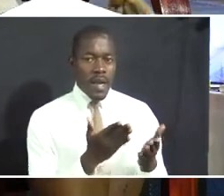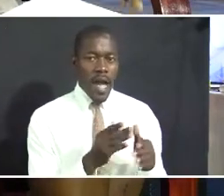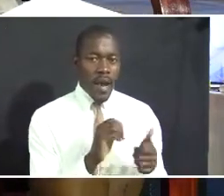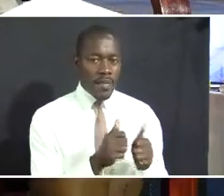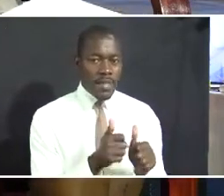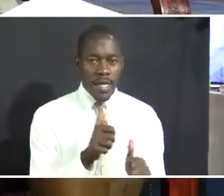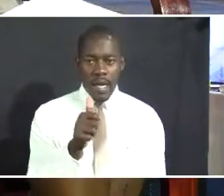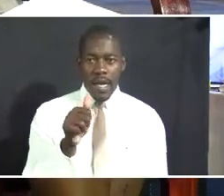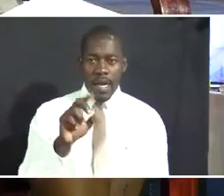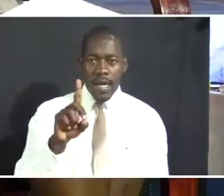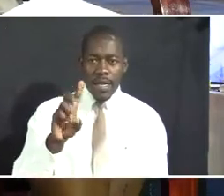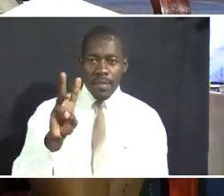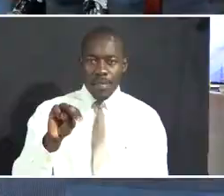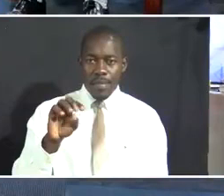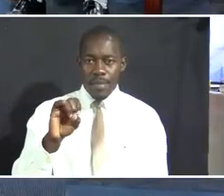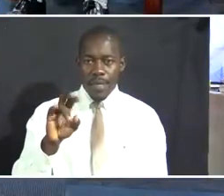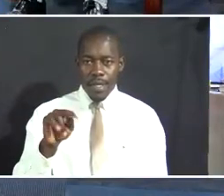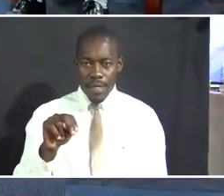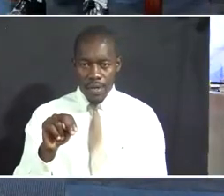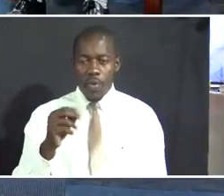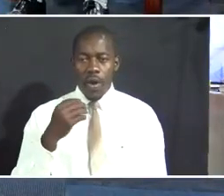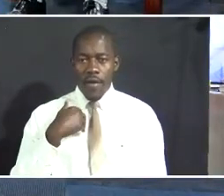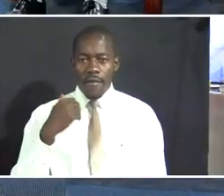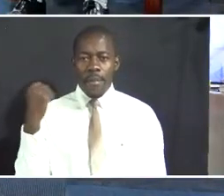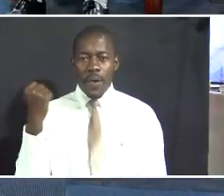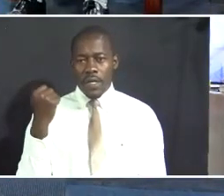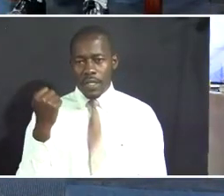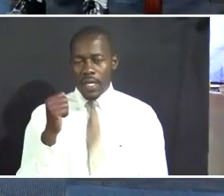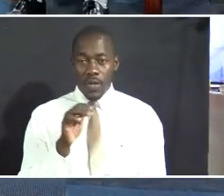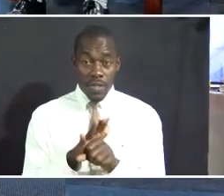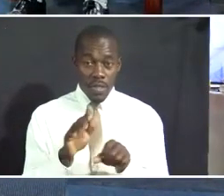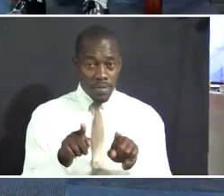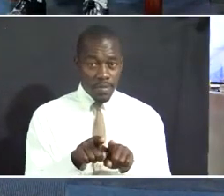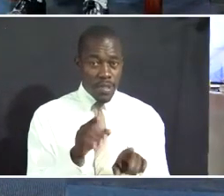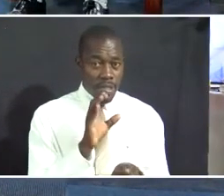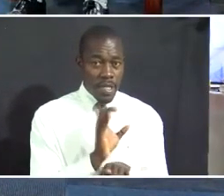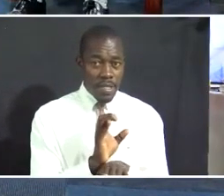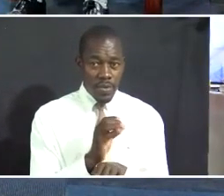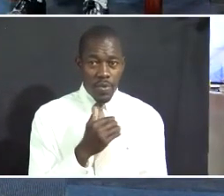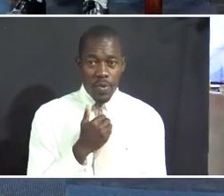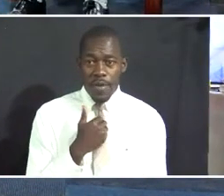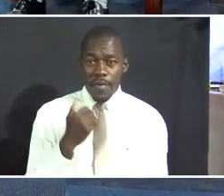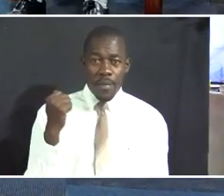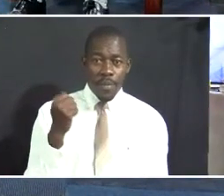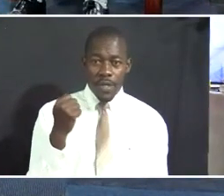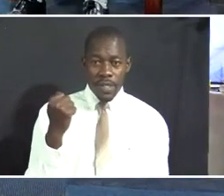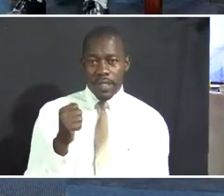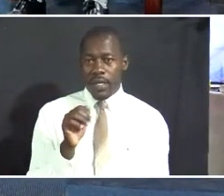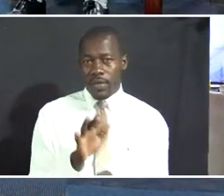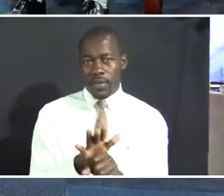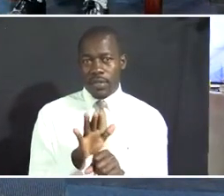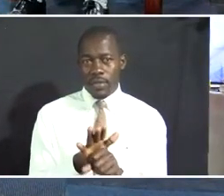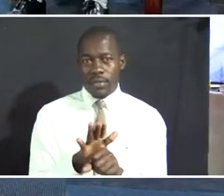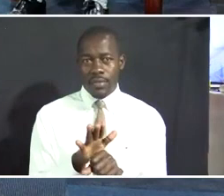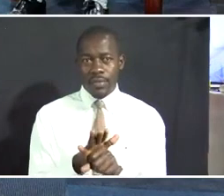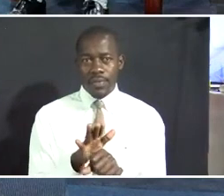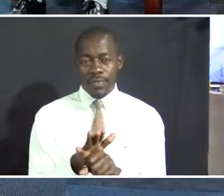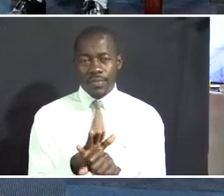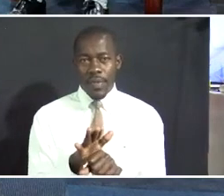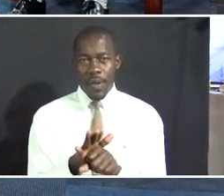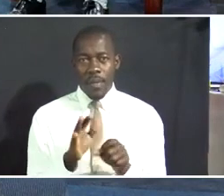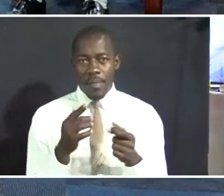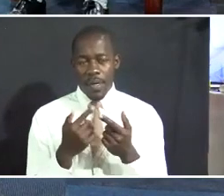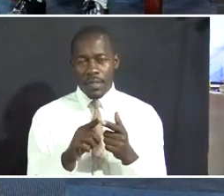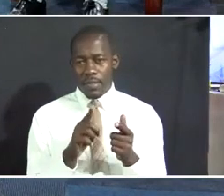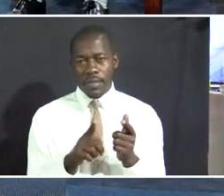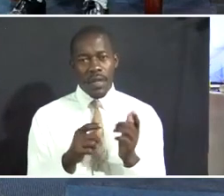the politics are there, even including the church, actually, I think, really even affects the day-to-day running